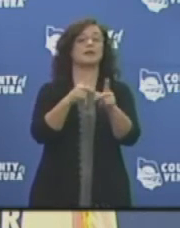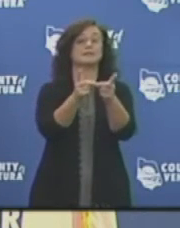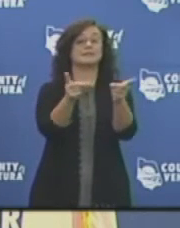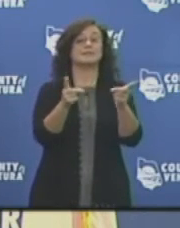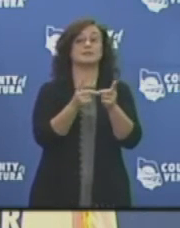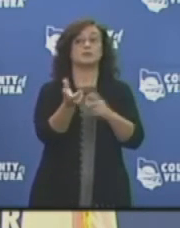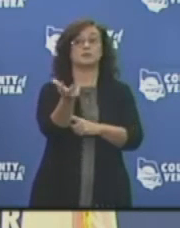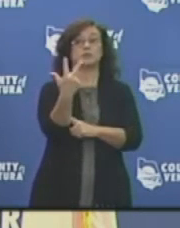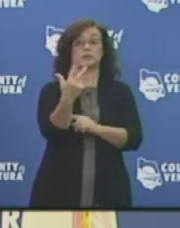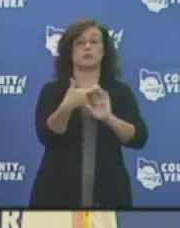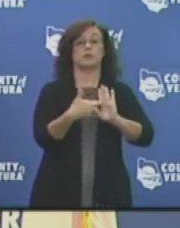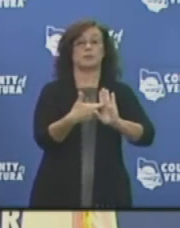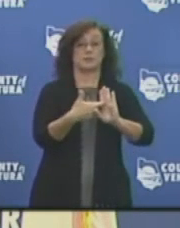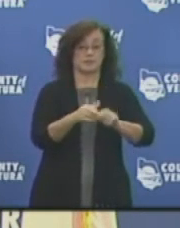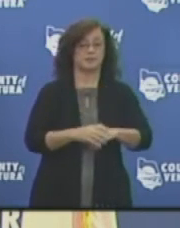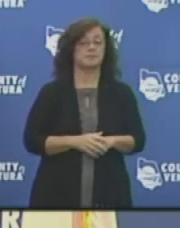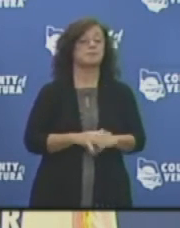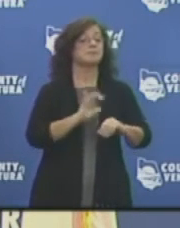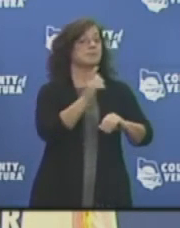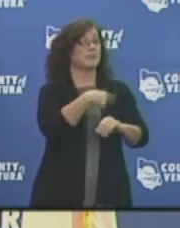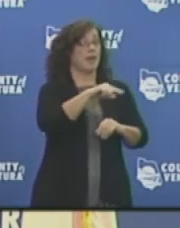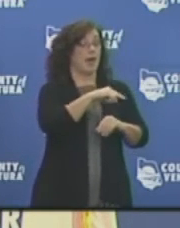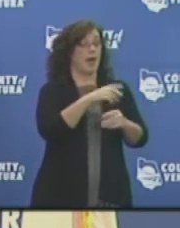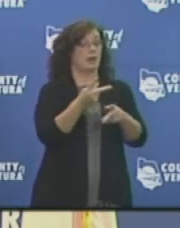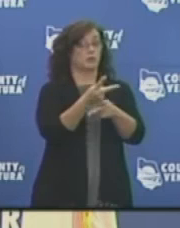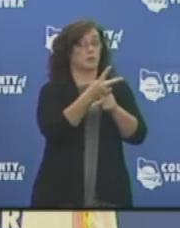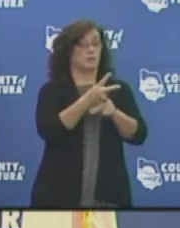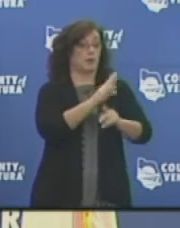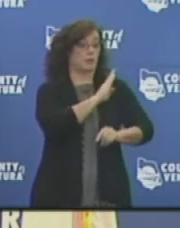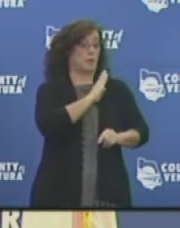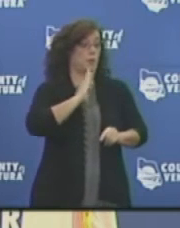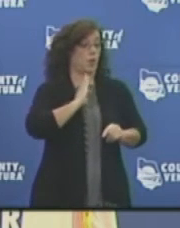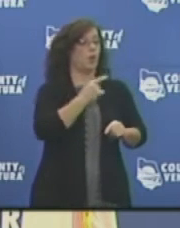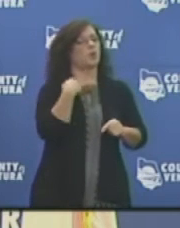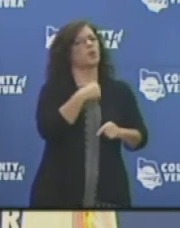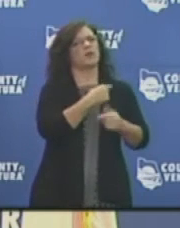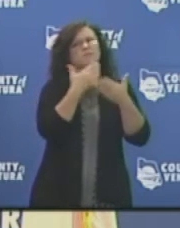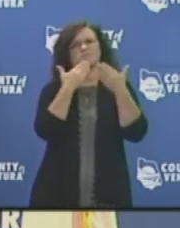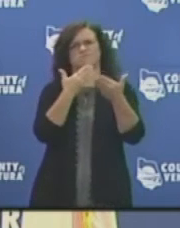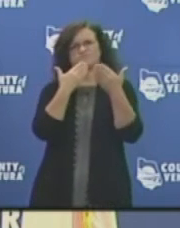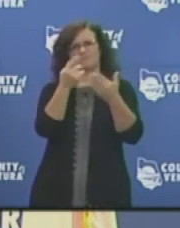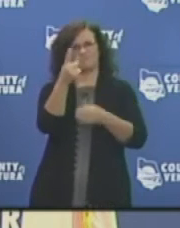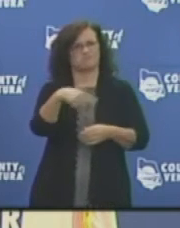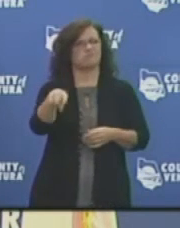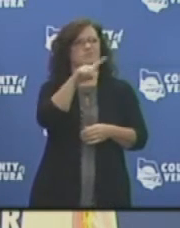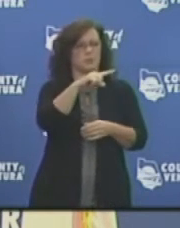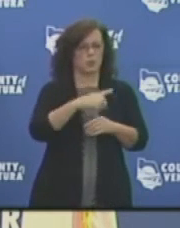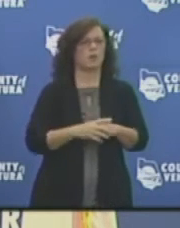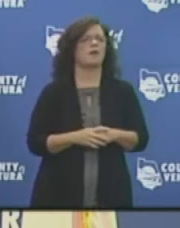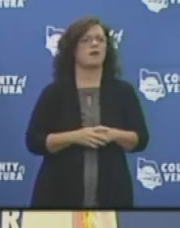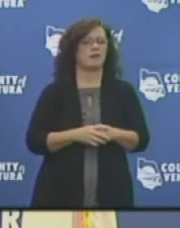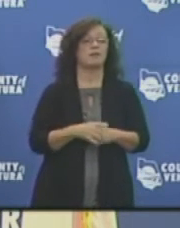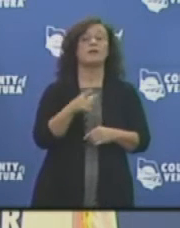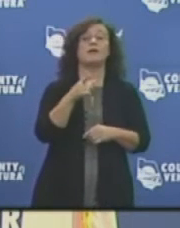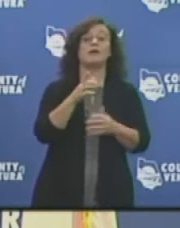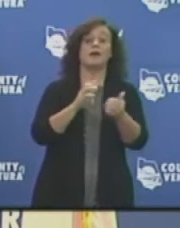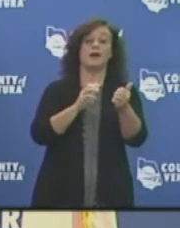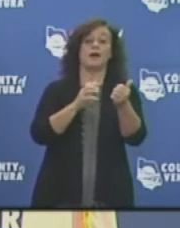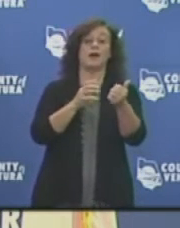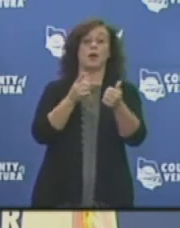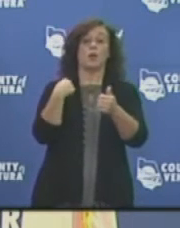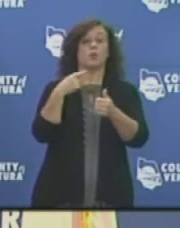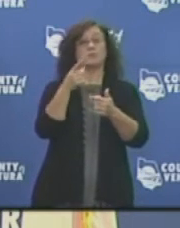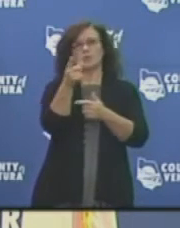Board of Supervisors, I'd like to say thank you very much for staying well at home, following our California State